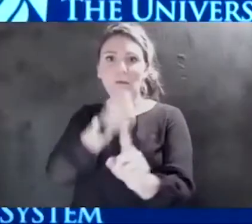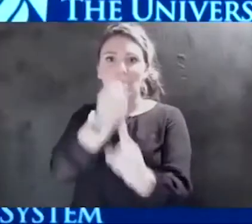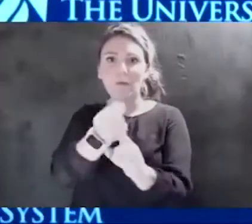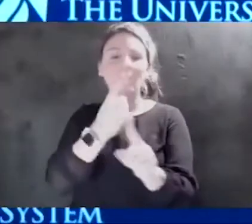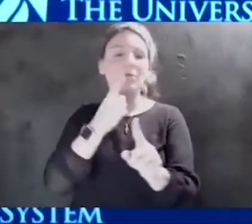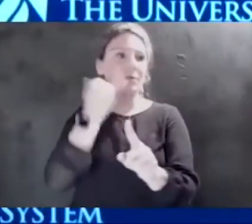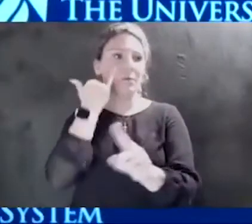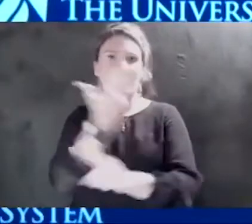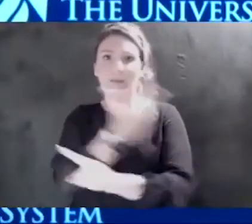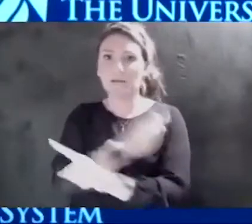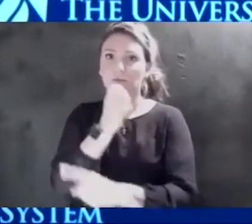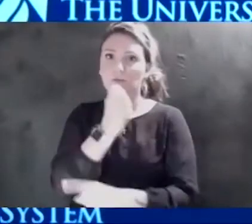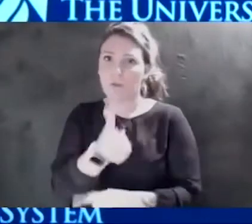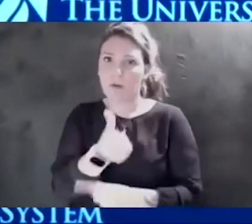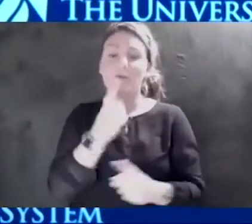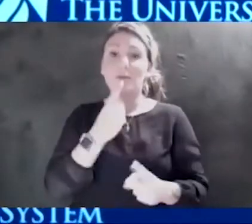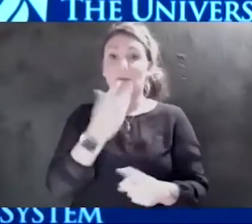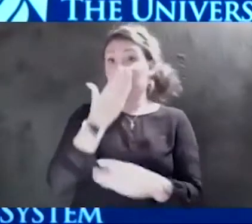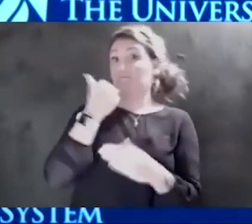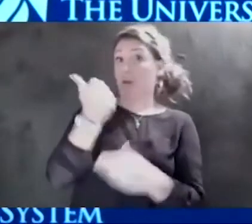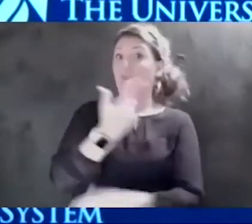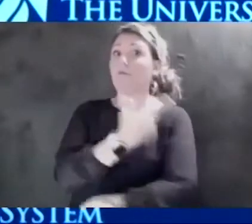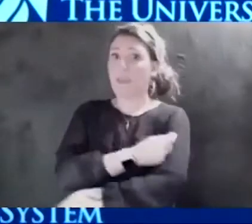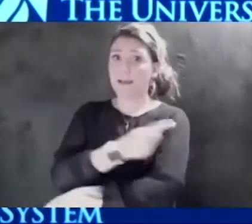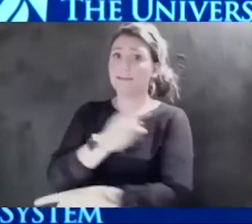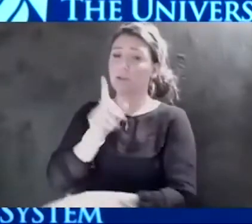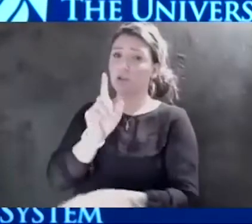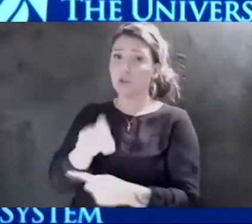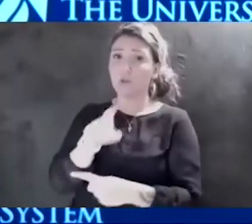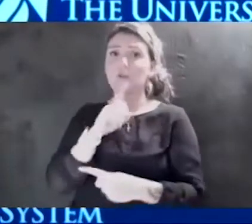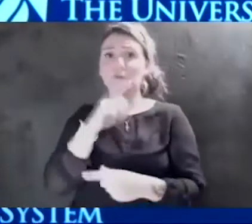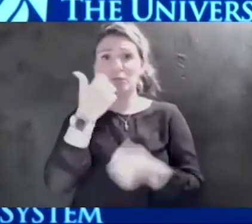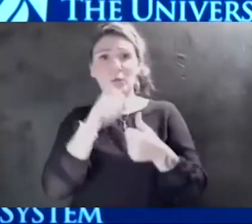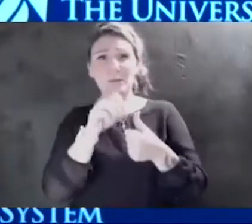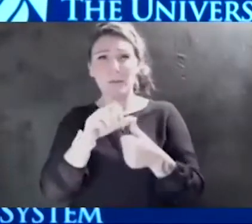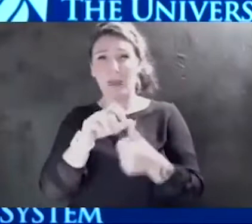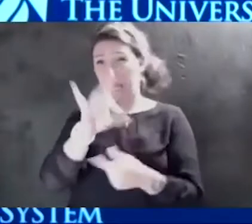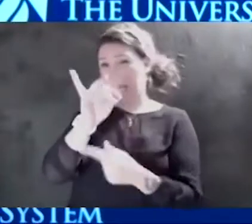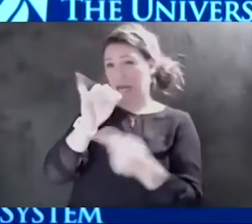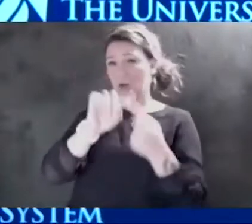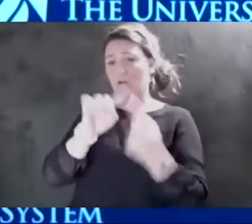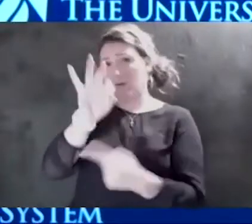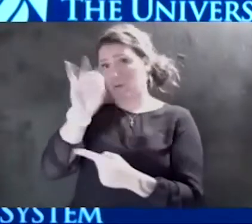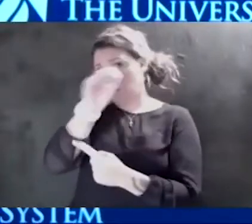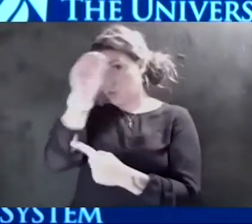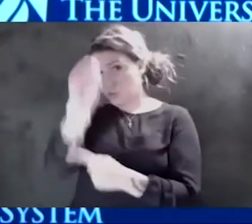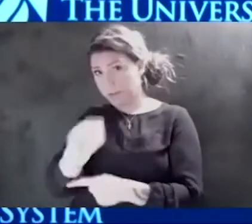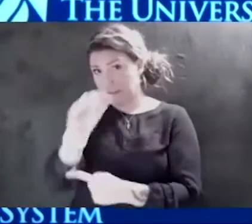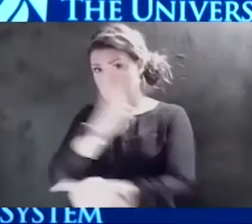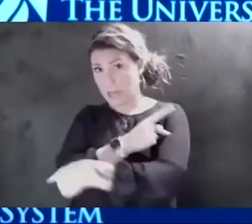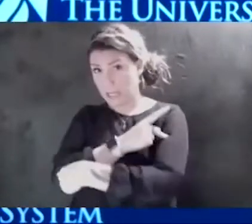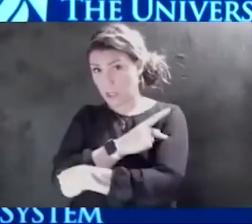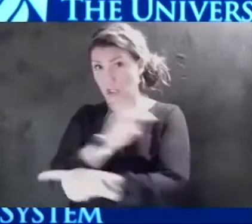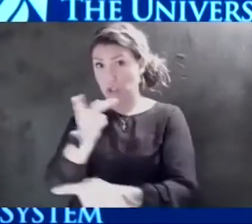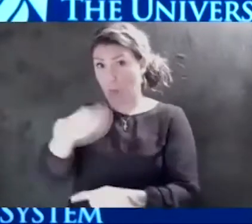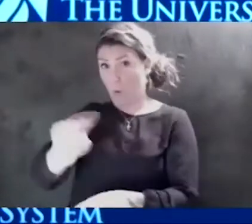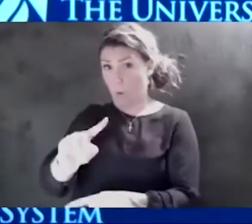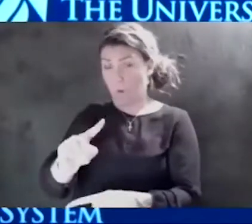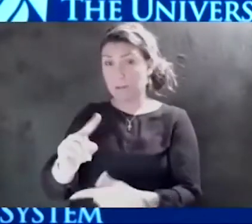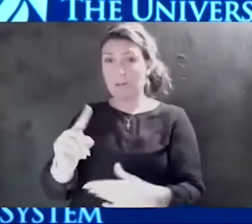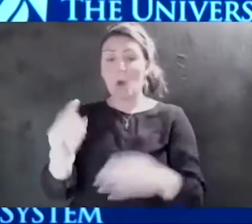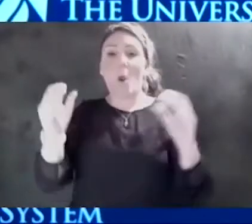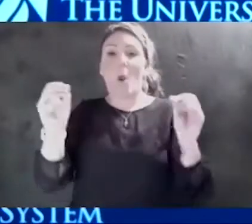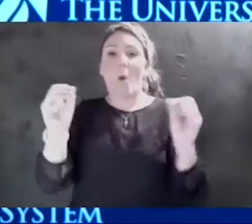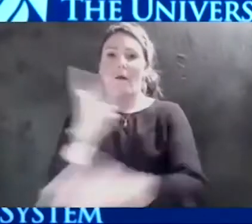better off being vaccinated. And again, remember that 80 to 90% of patients in the hospital are those who have not been vaccinated,